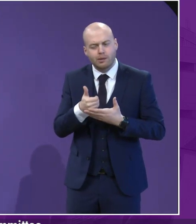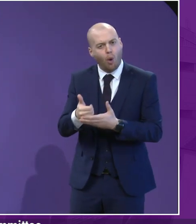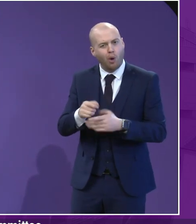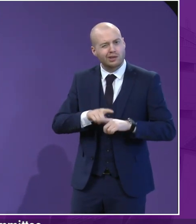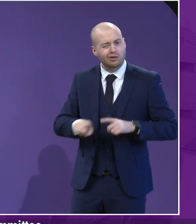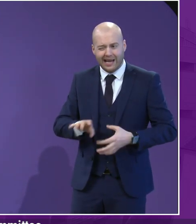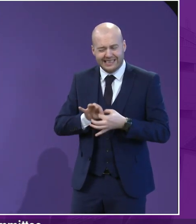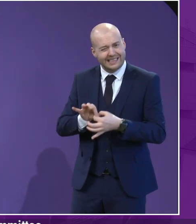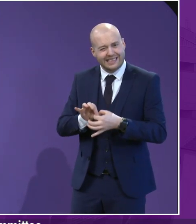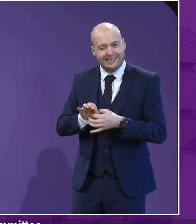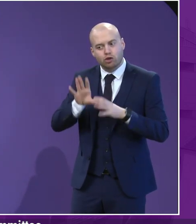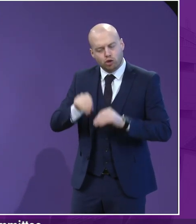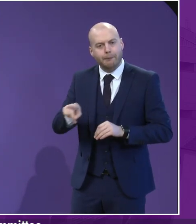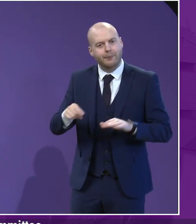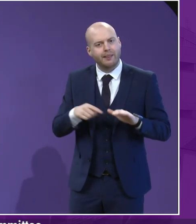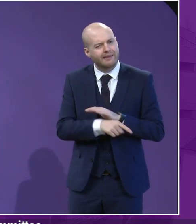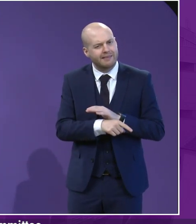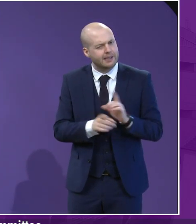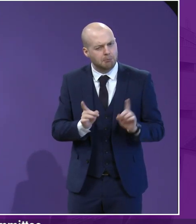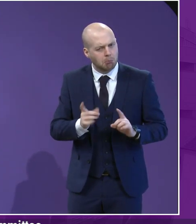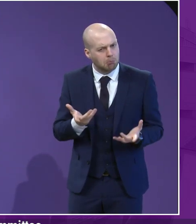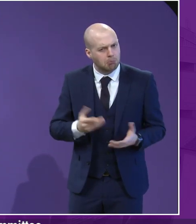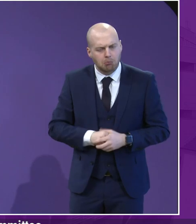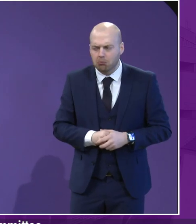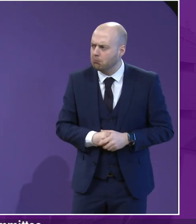leaving. I think that was particularly